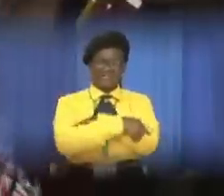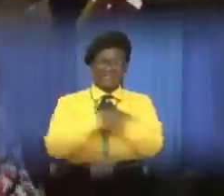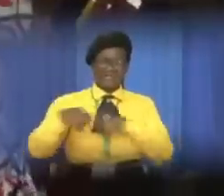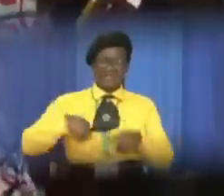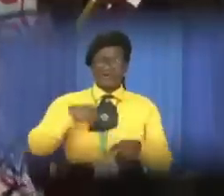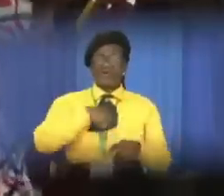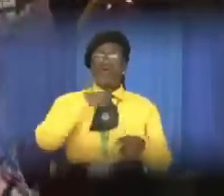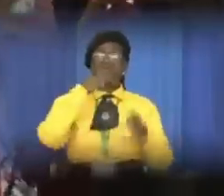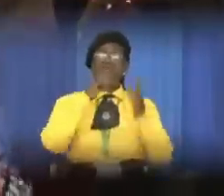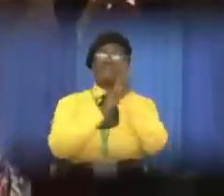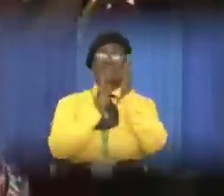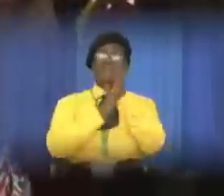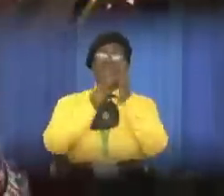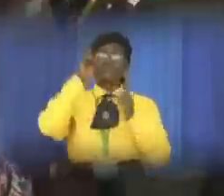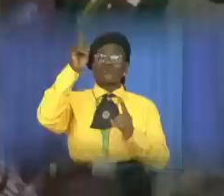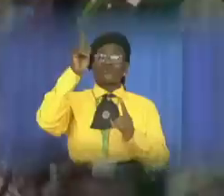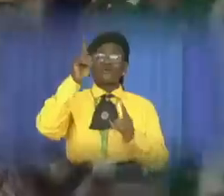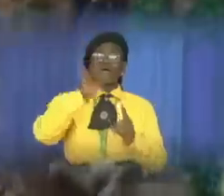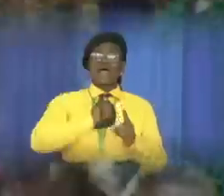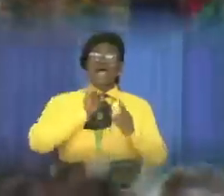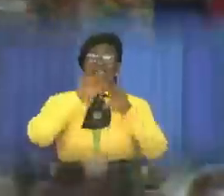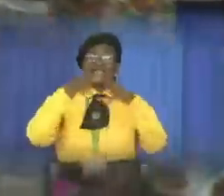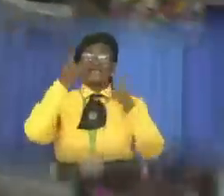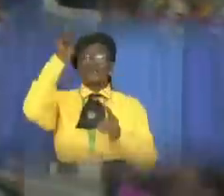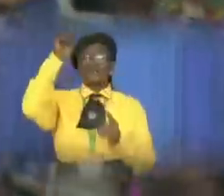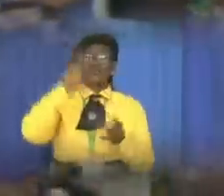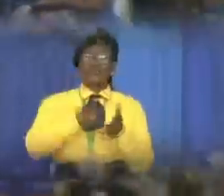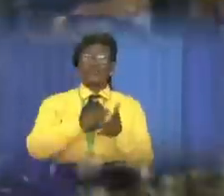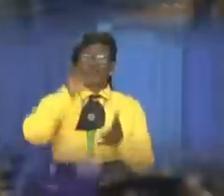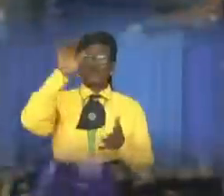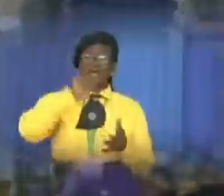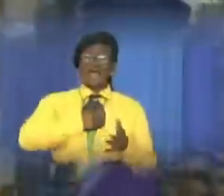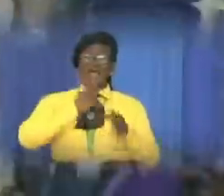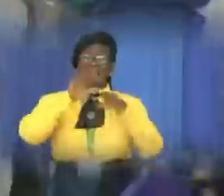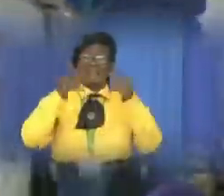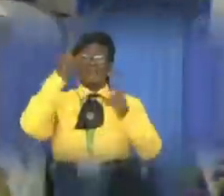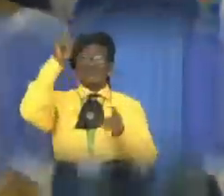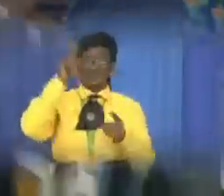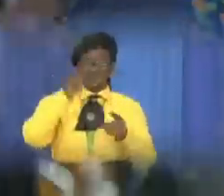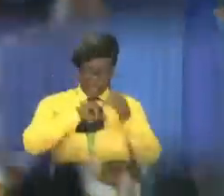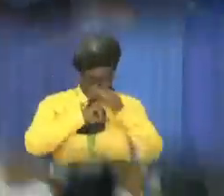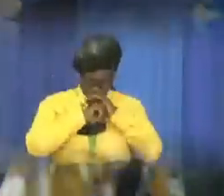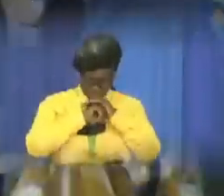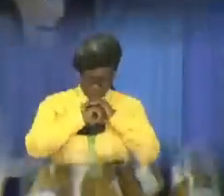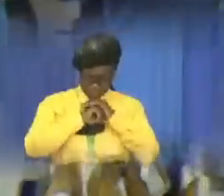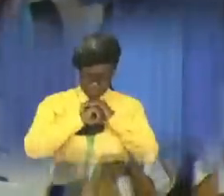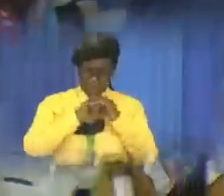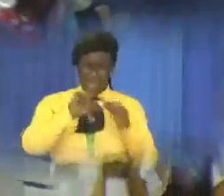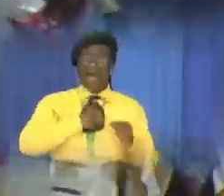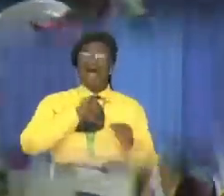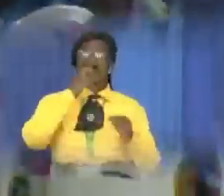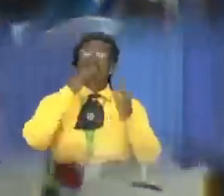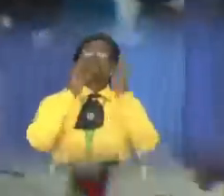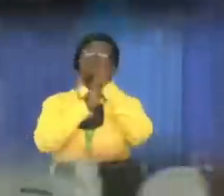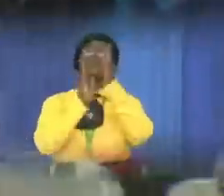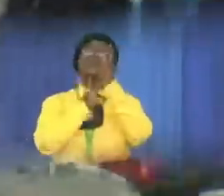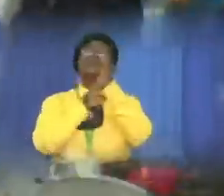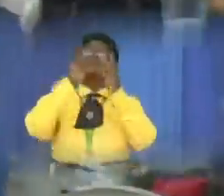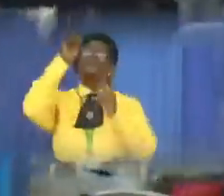I give you glory, I give you honor, I give you adoration, I praise you. You're worthy to be